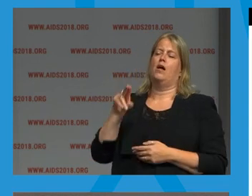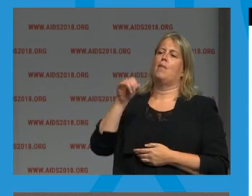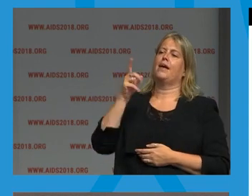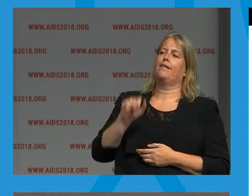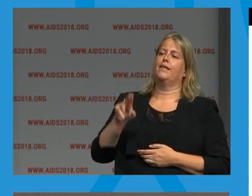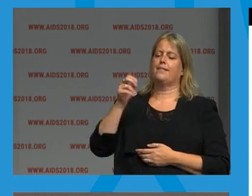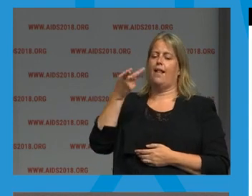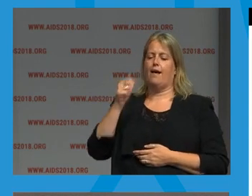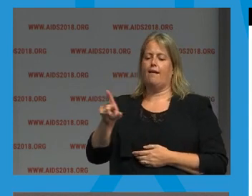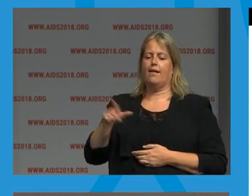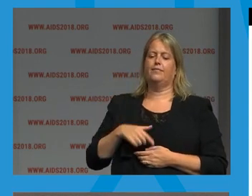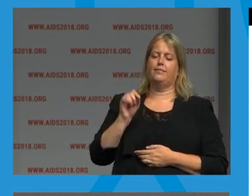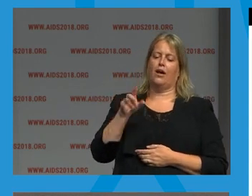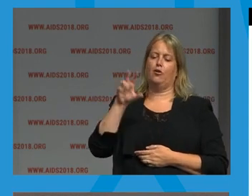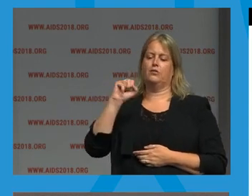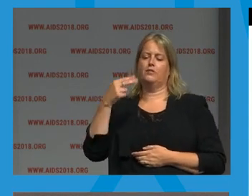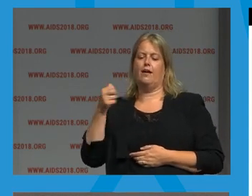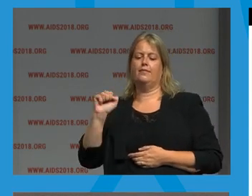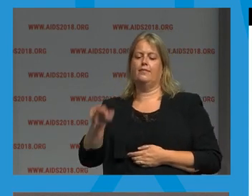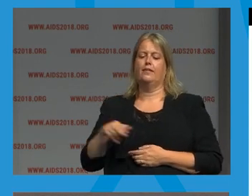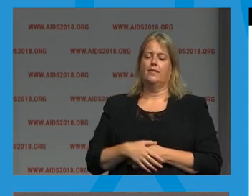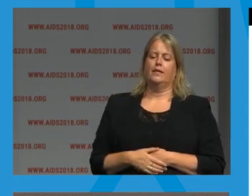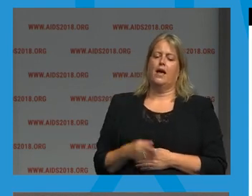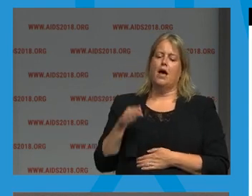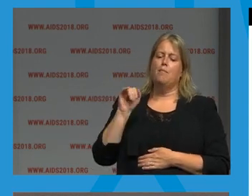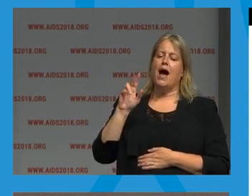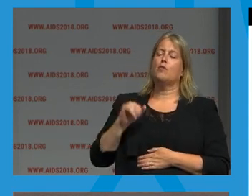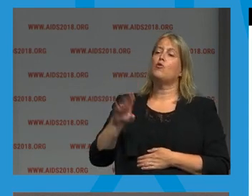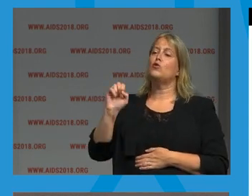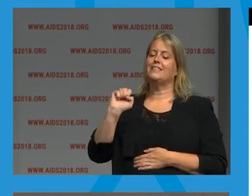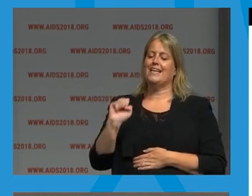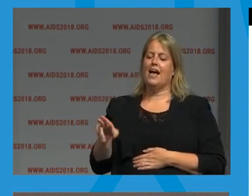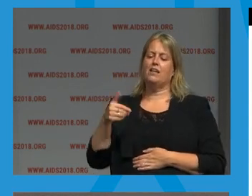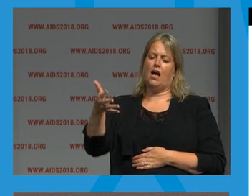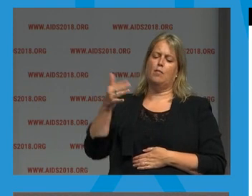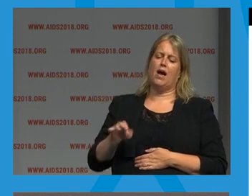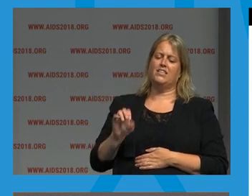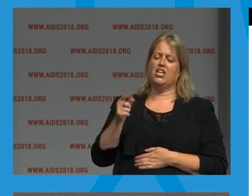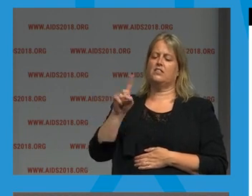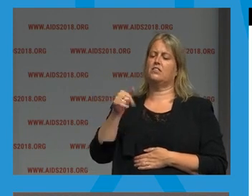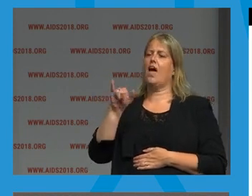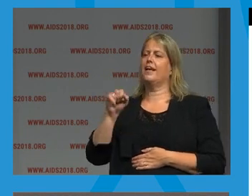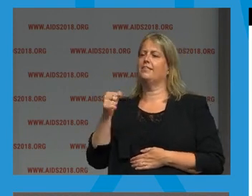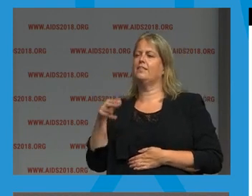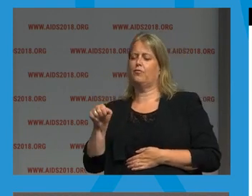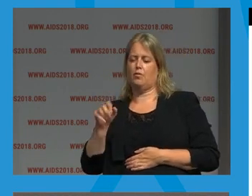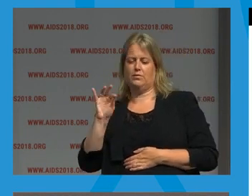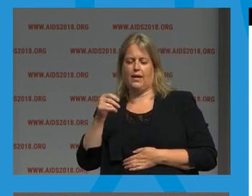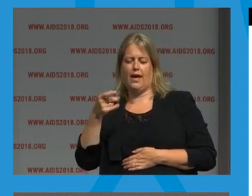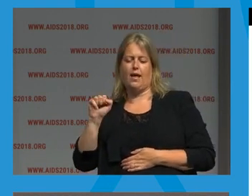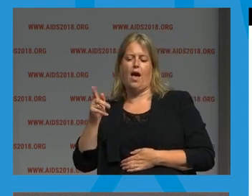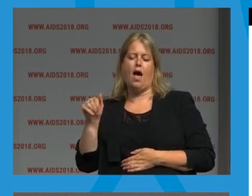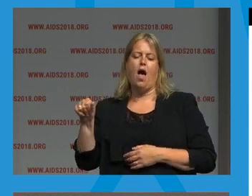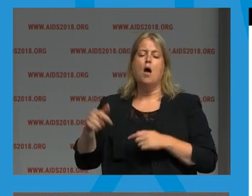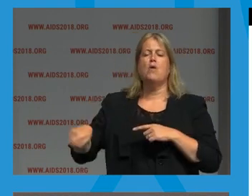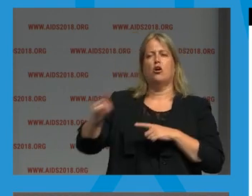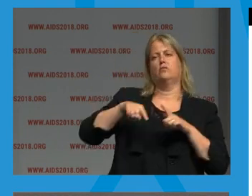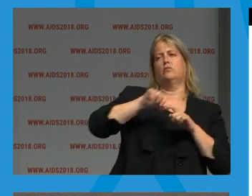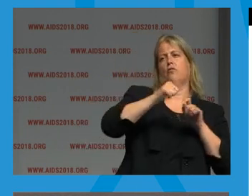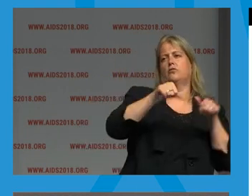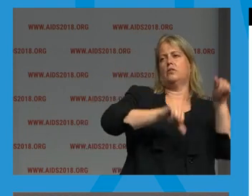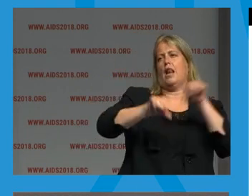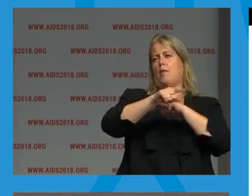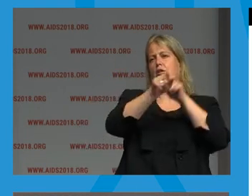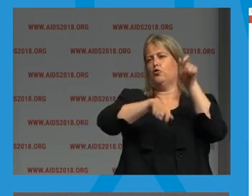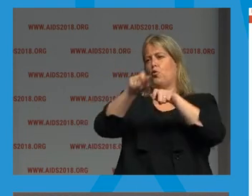Sneller, Taeyuk Chun, Mike Proshan, as well as Mike Schätzlein from Takeda, as well as others in the laboratory.